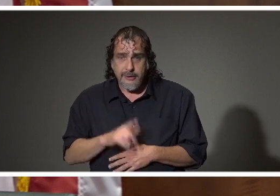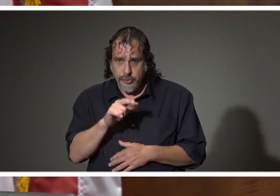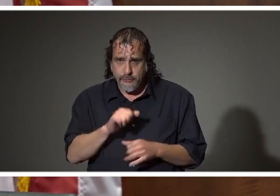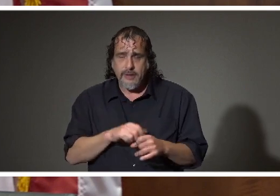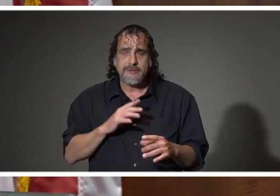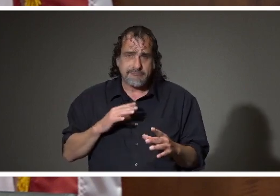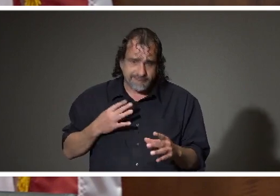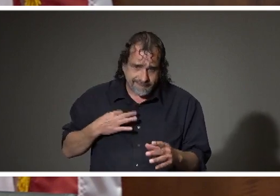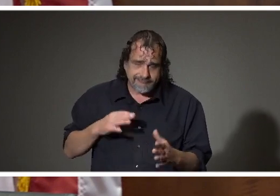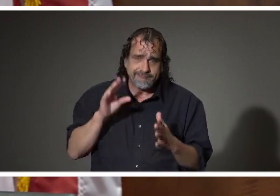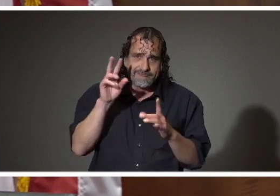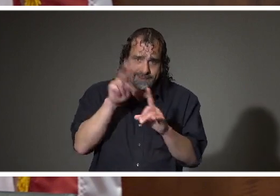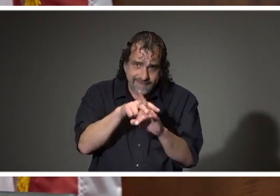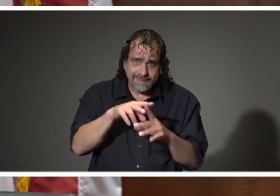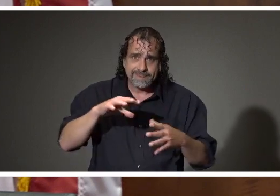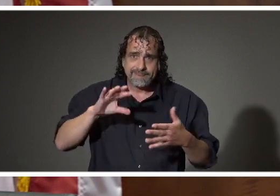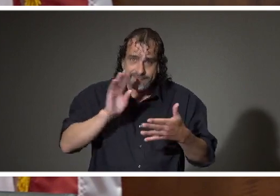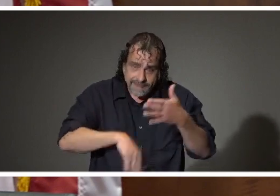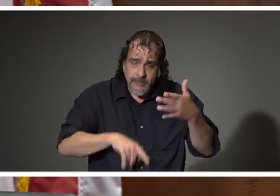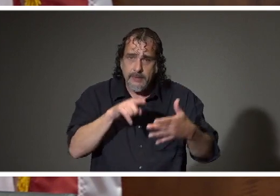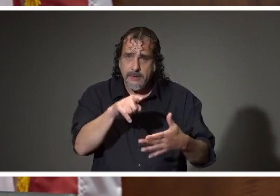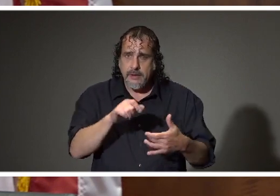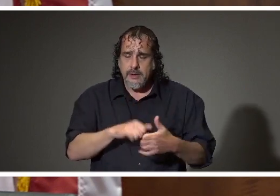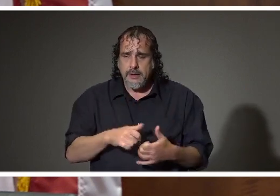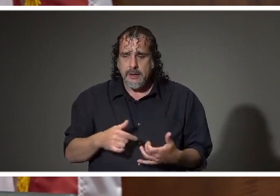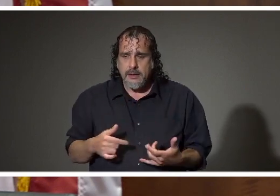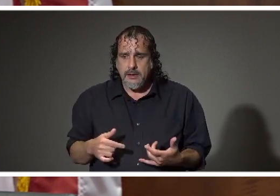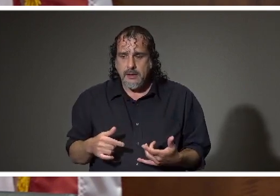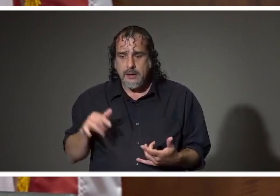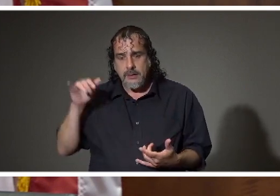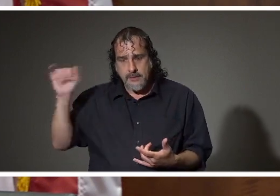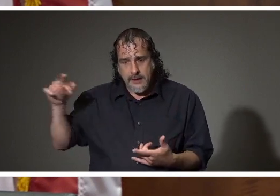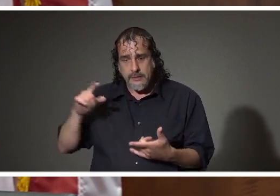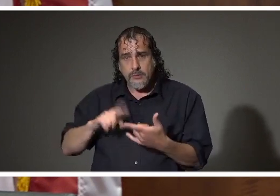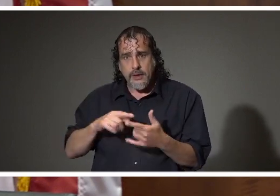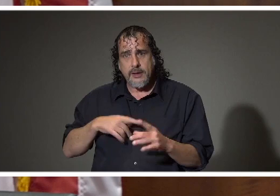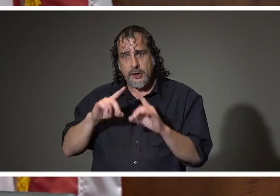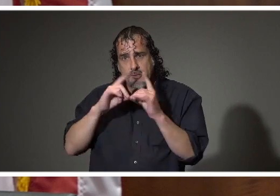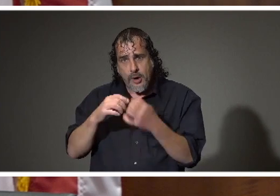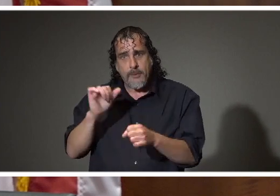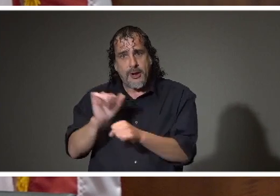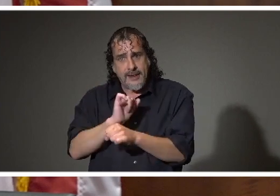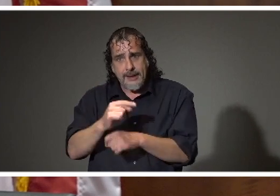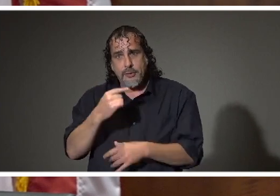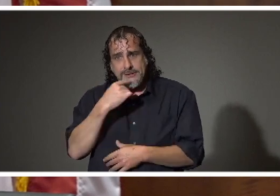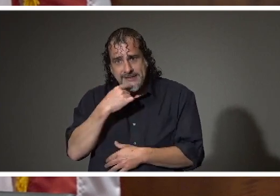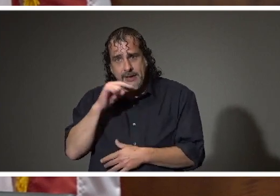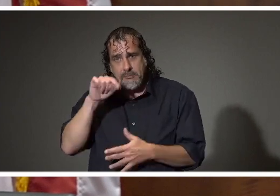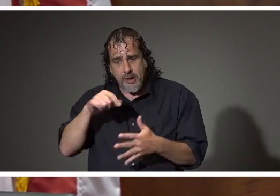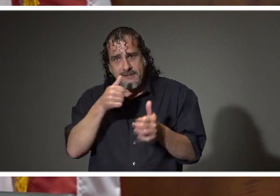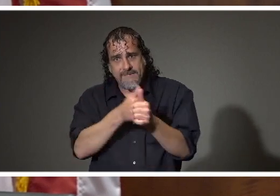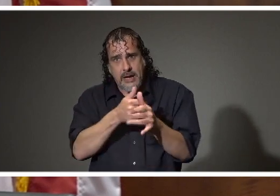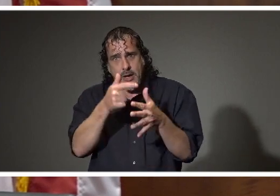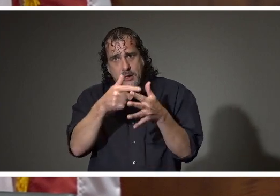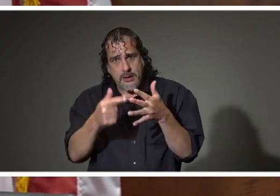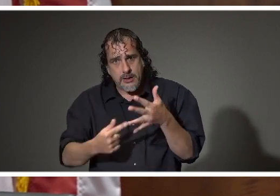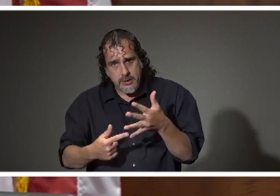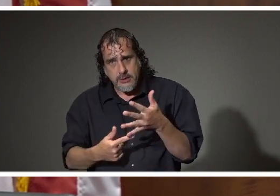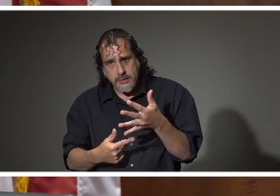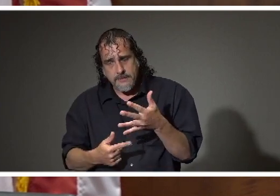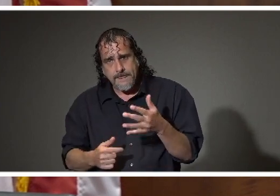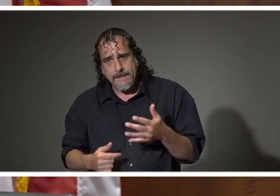filed, and understand that this is the way that we were told by the Department of Labor how it should fall. It will take you through the